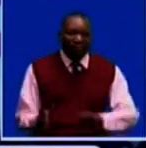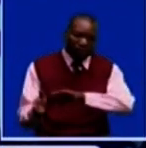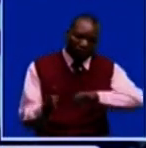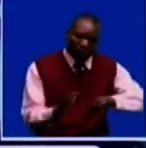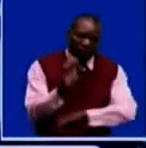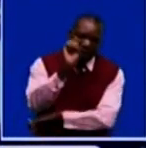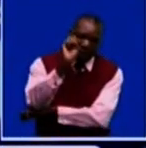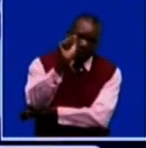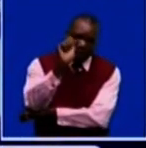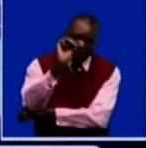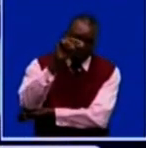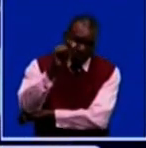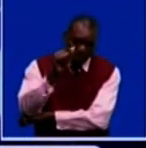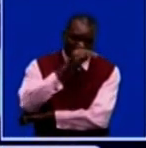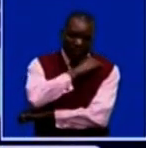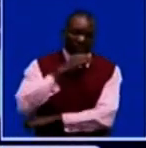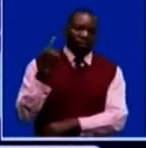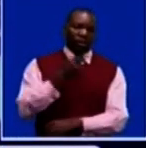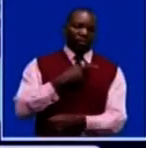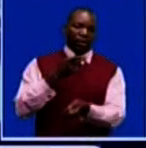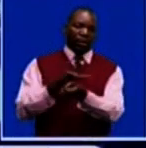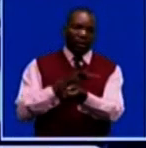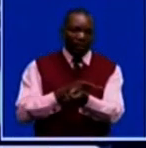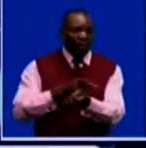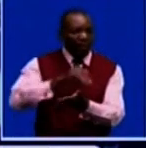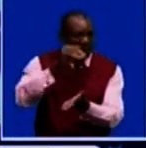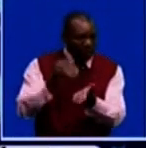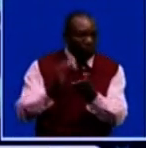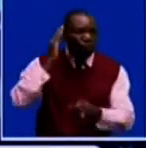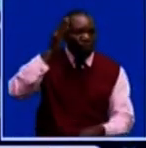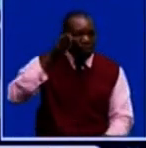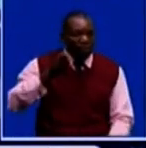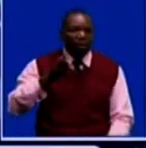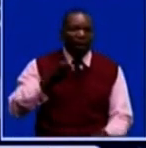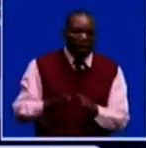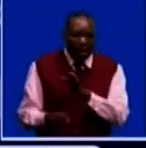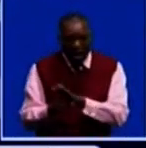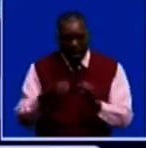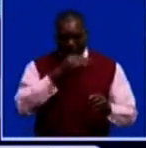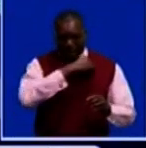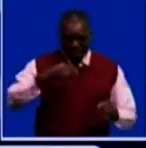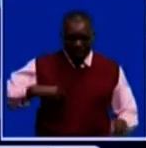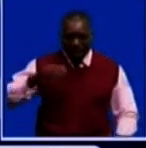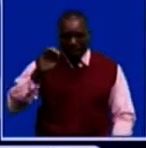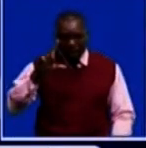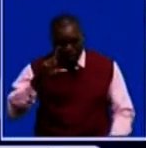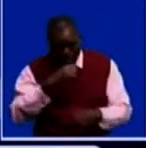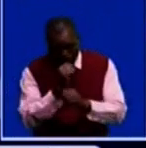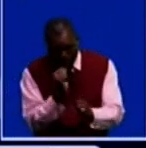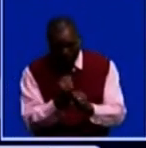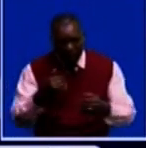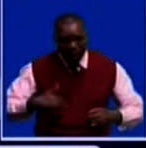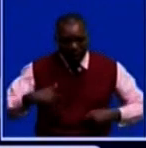Kasama Central Member of Parliament, Kelvin Sampa, says he will come up with a private member's bill to exempt young people